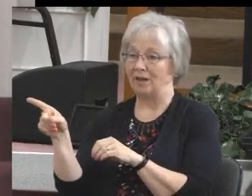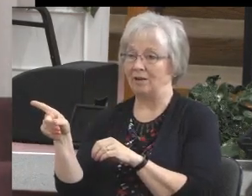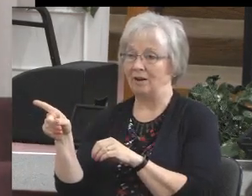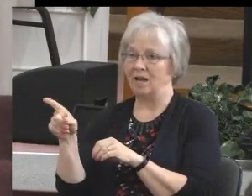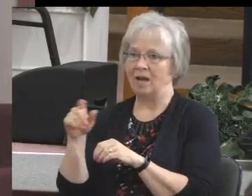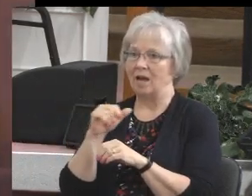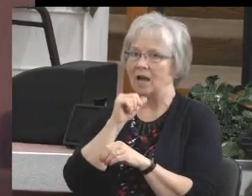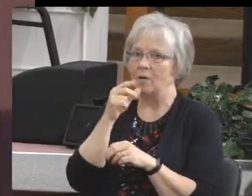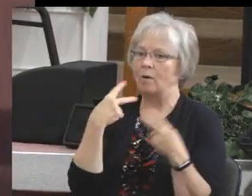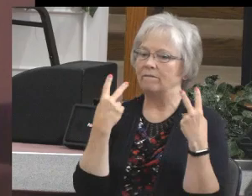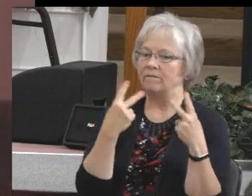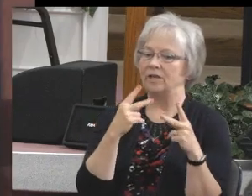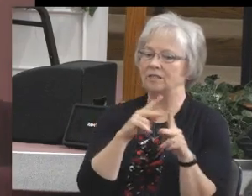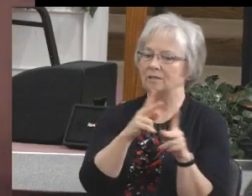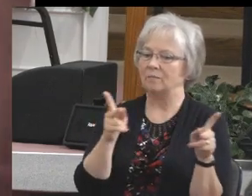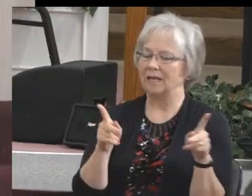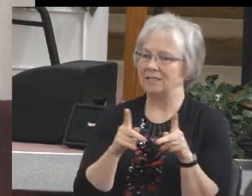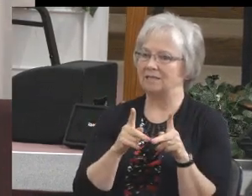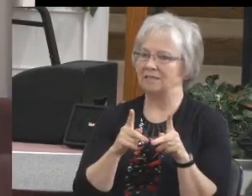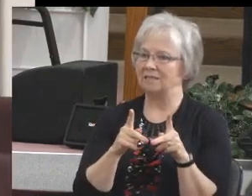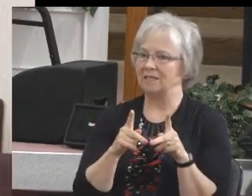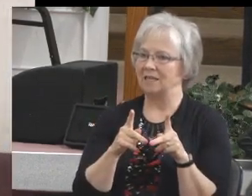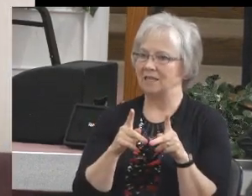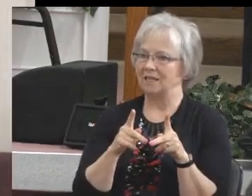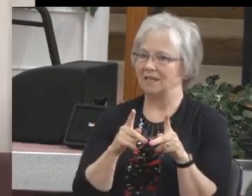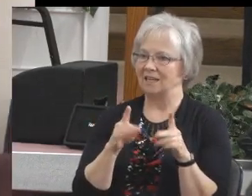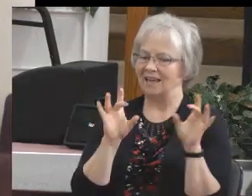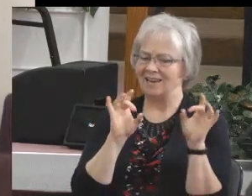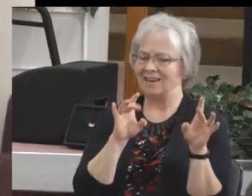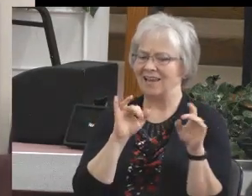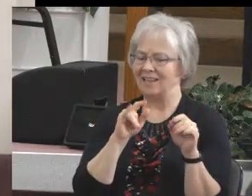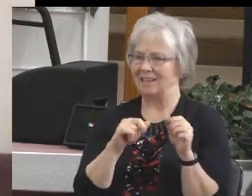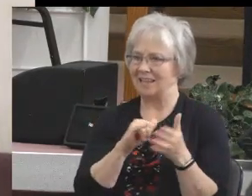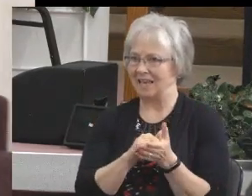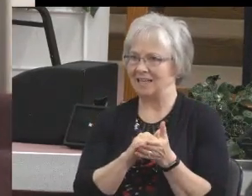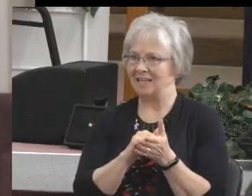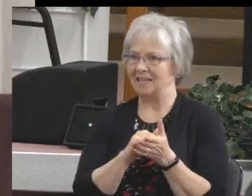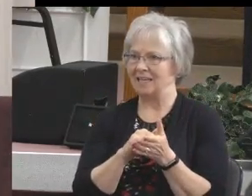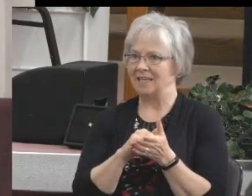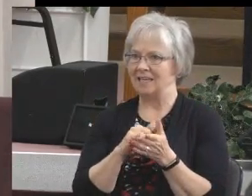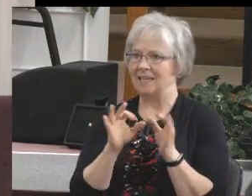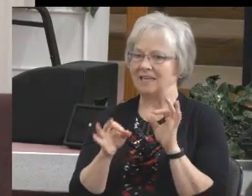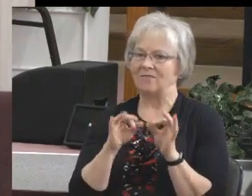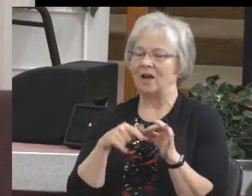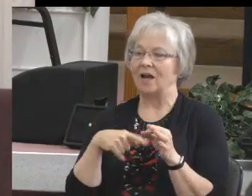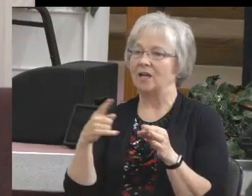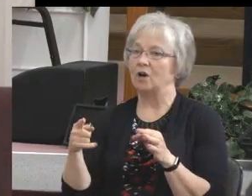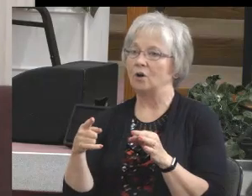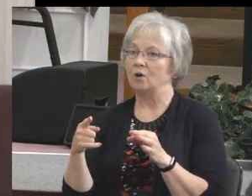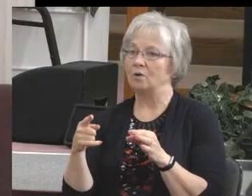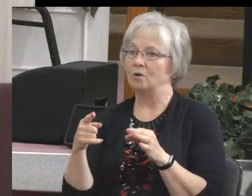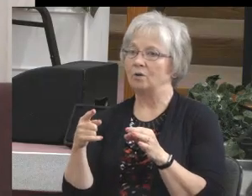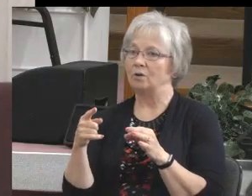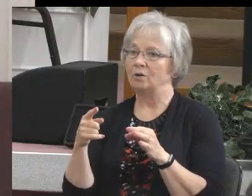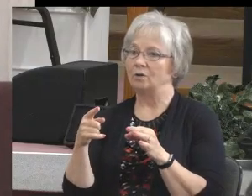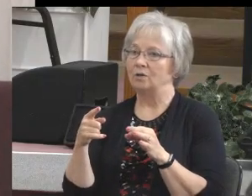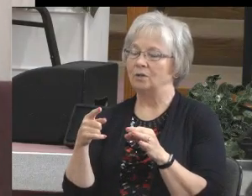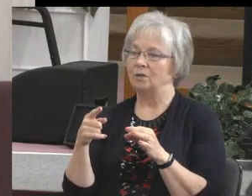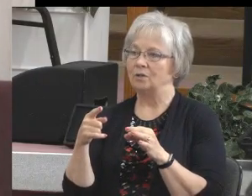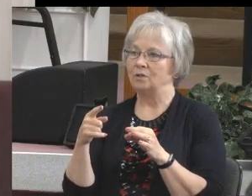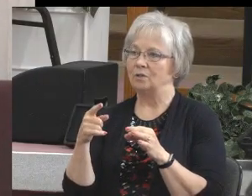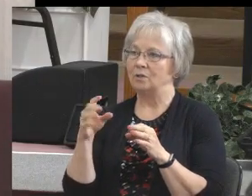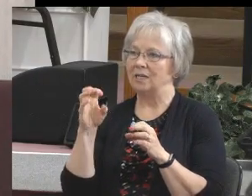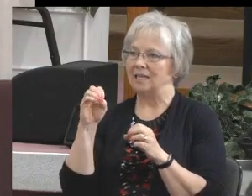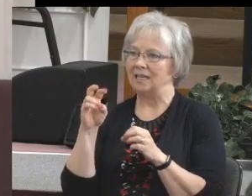places and be offended. If I go to a public event, Caleb is over in Europe right now.